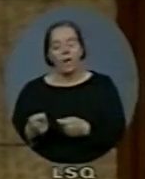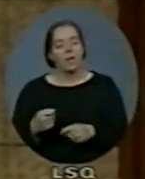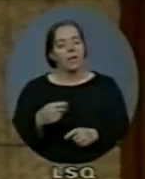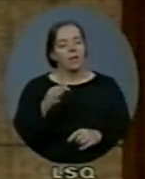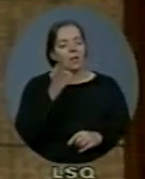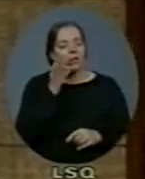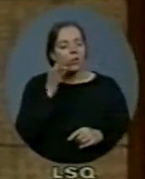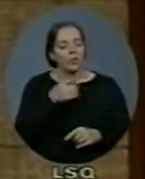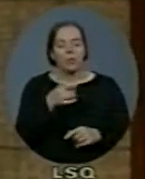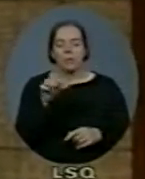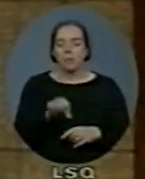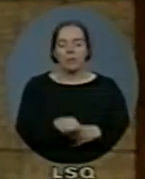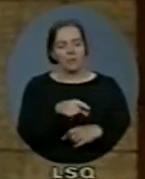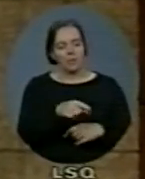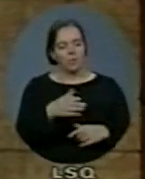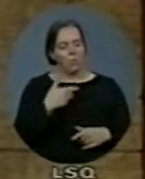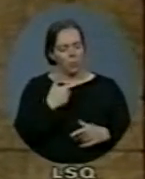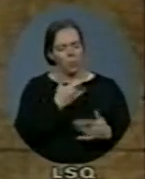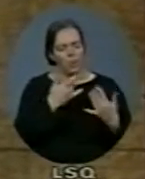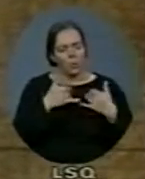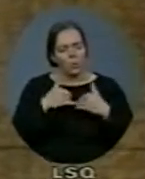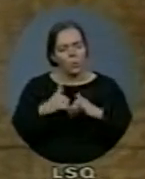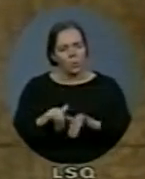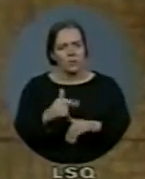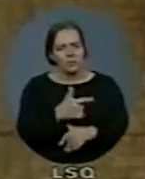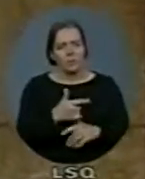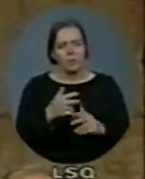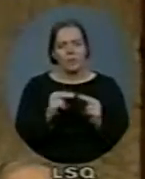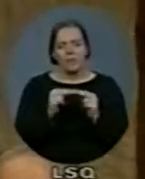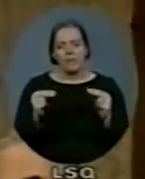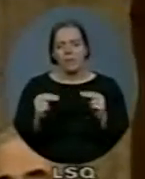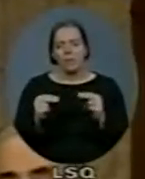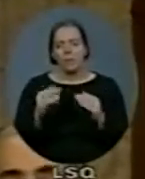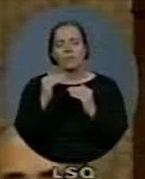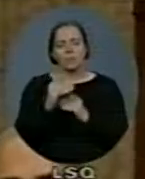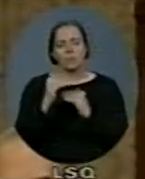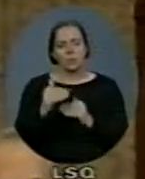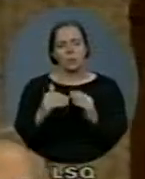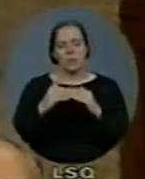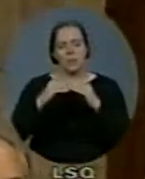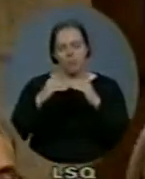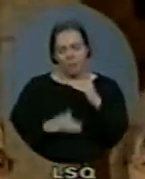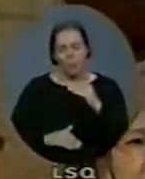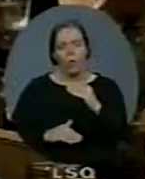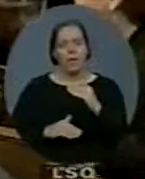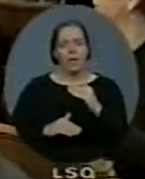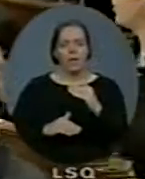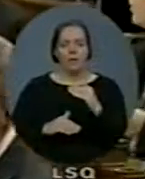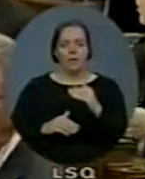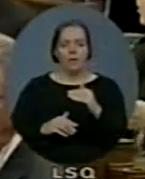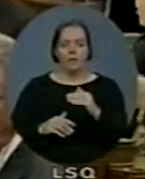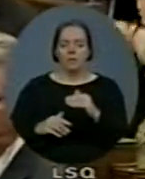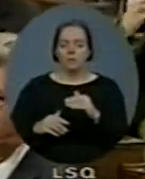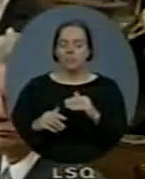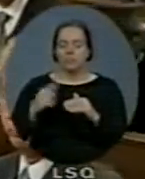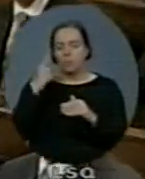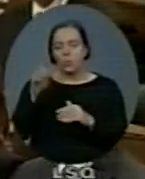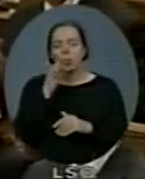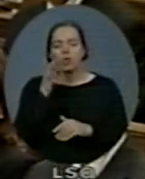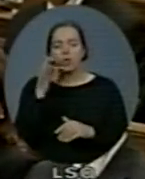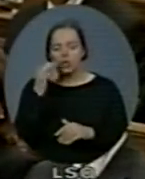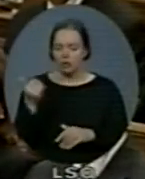two-tier standard for public safety in our communities? Here, here. Honourable Minister of Public Safety.